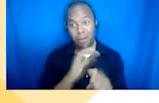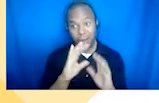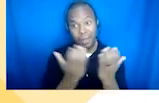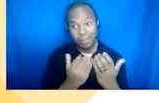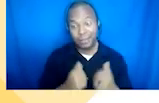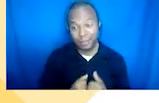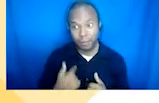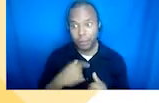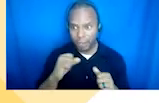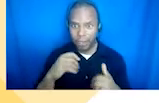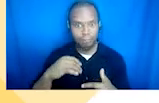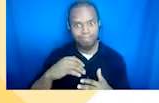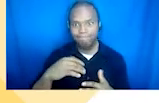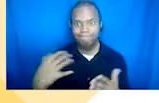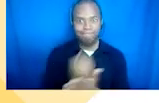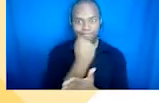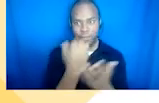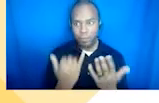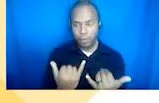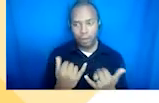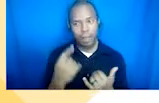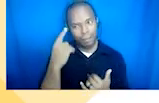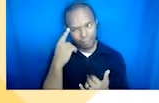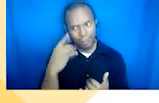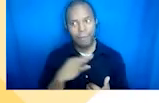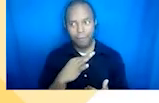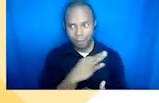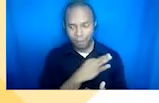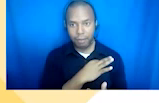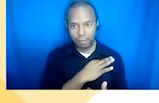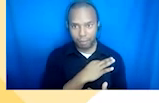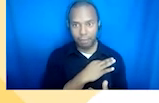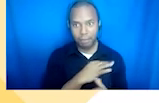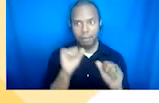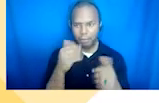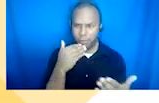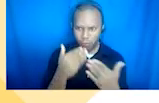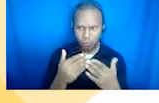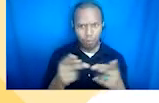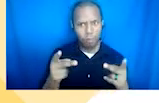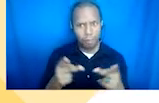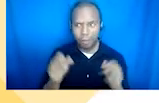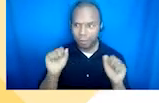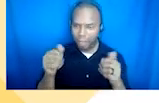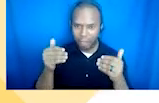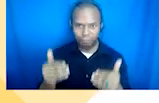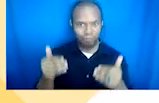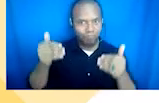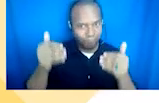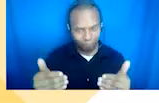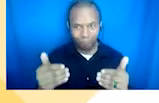now. And I truly believe that our faculty are in a good place to just step into the